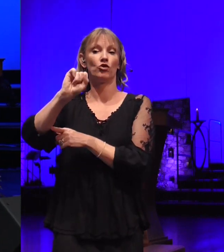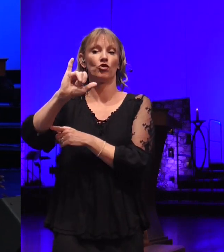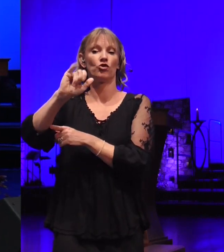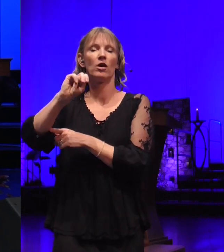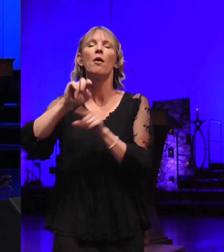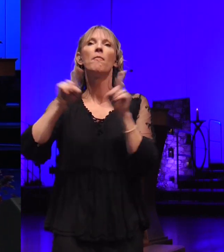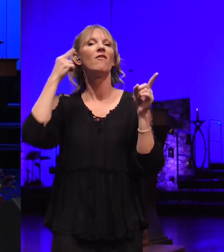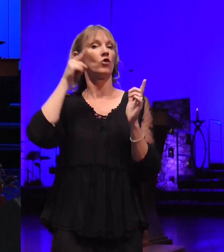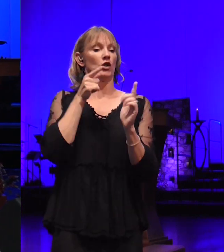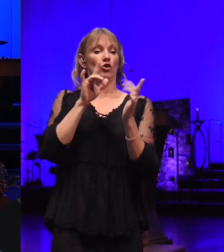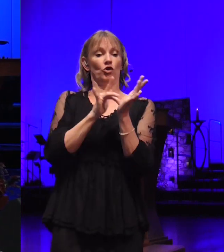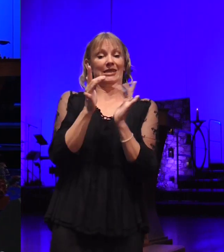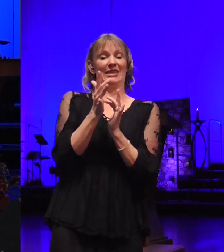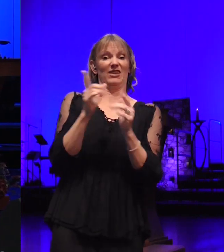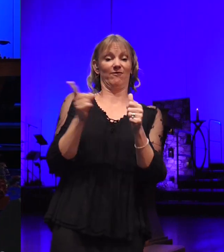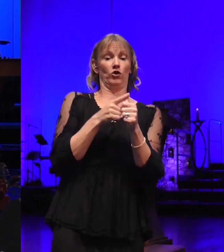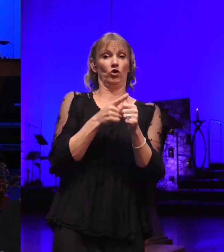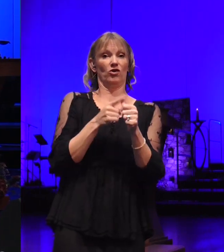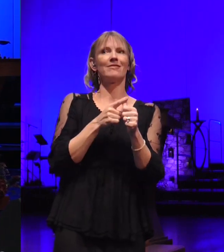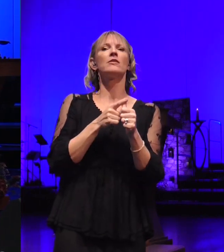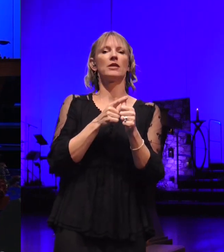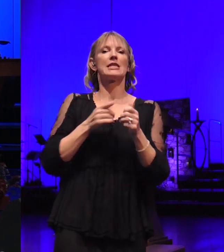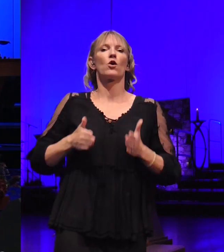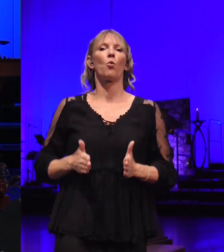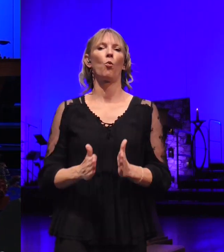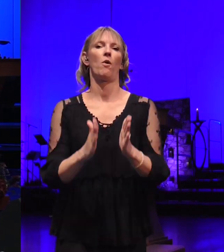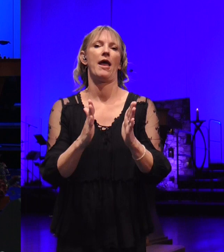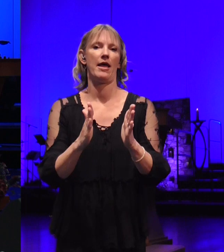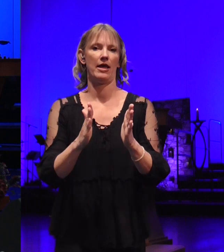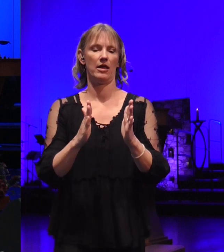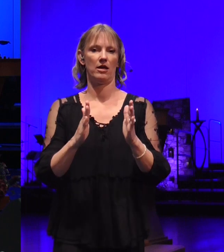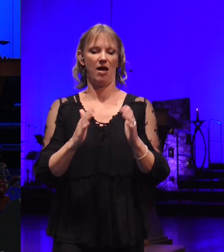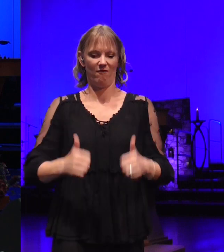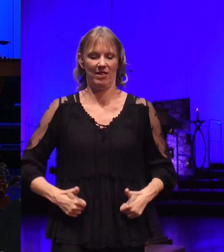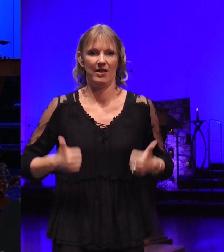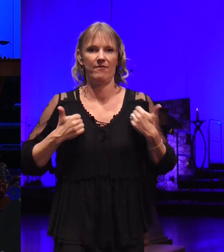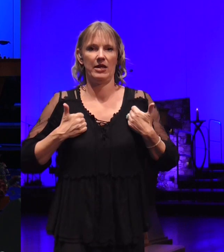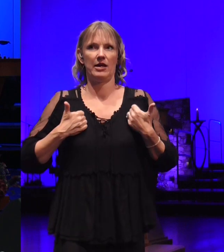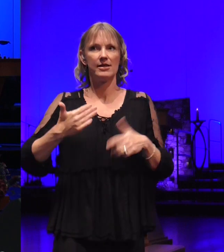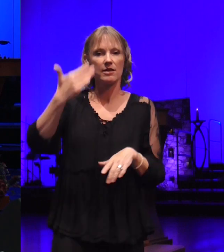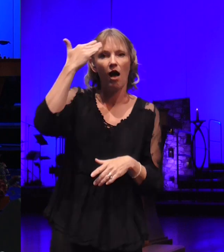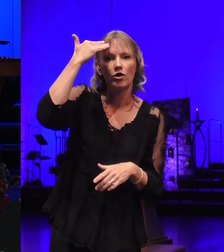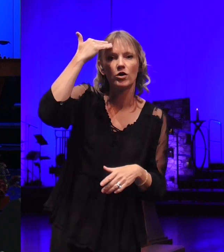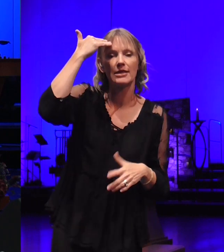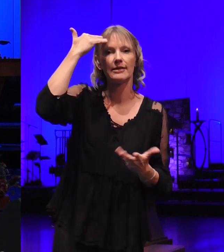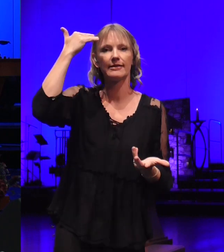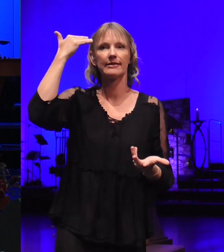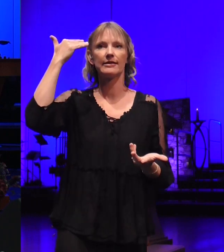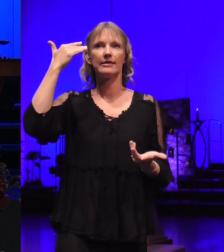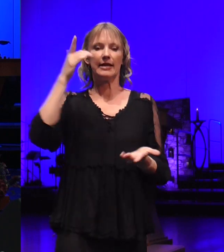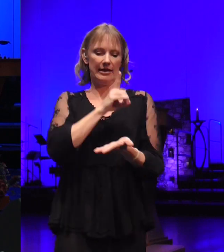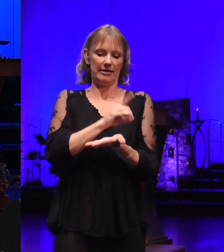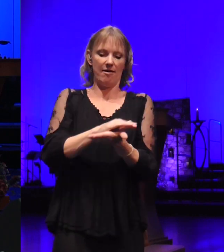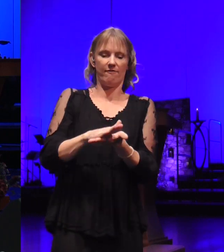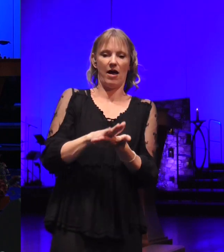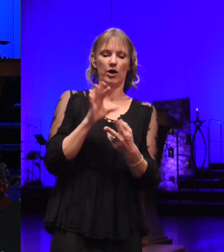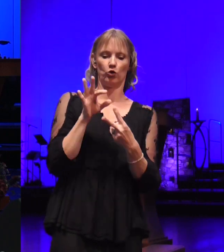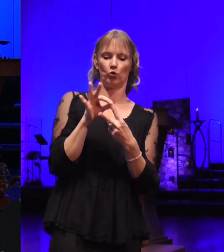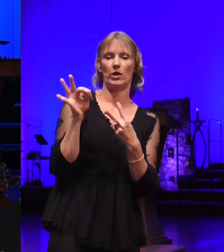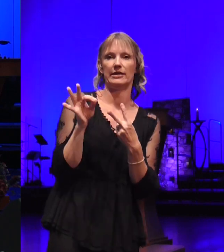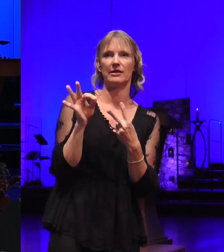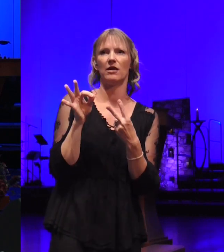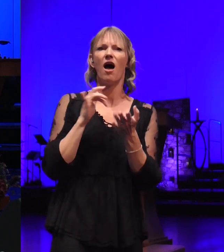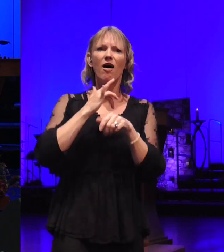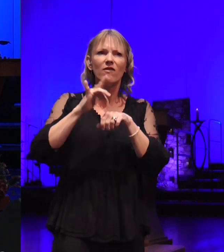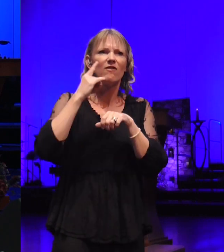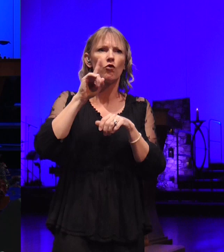Jesus, first and foremost, it's a way of being. It's a consciousness. It's a divine choice available